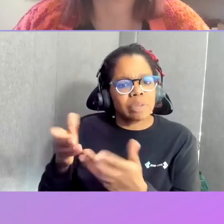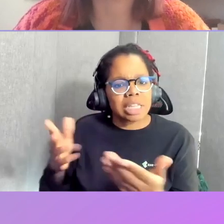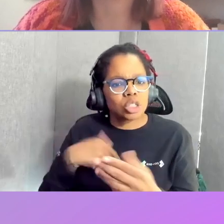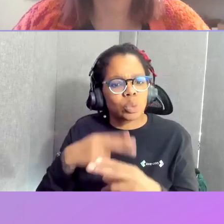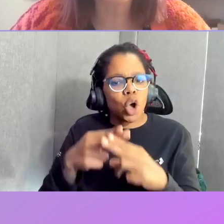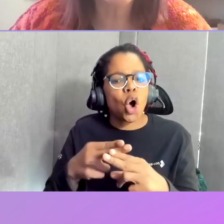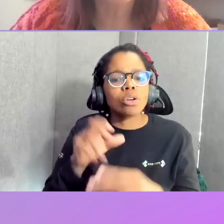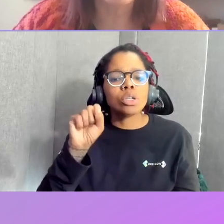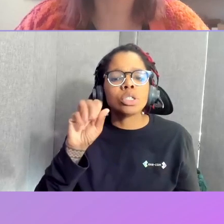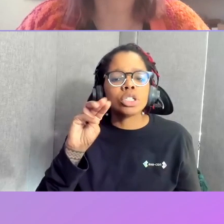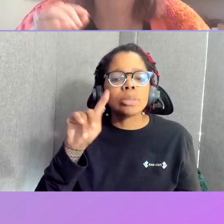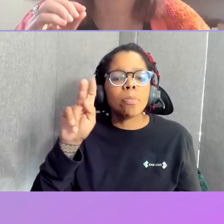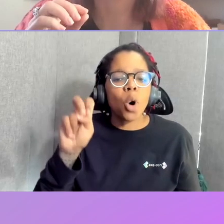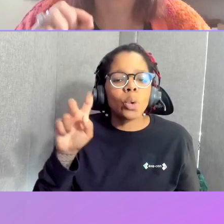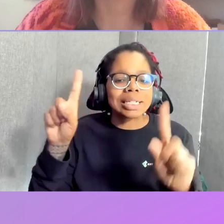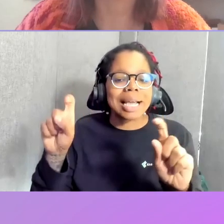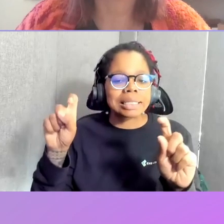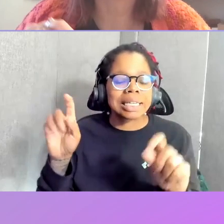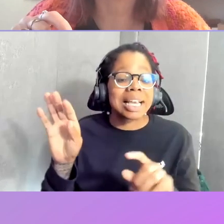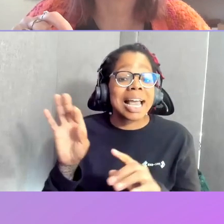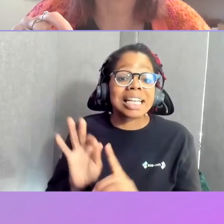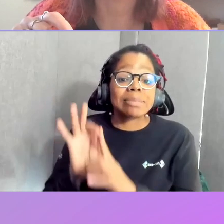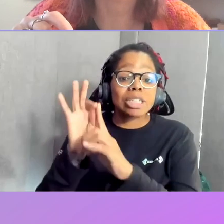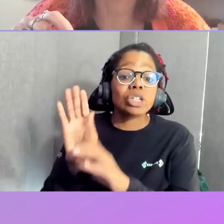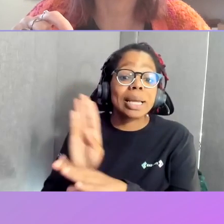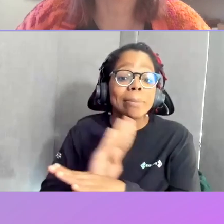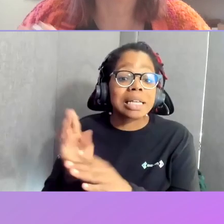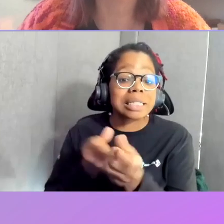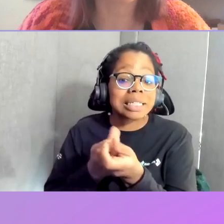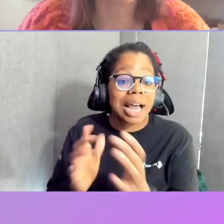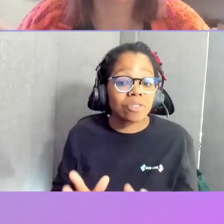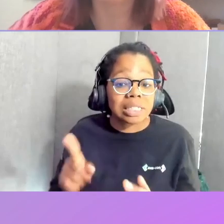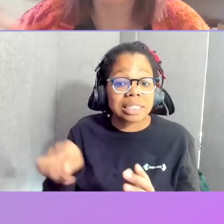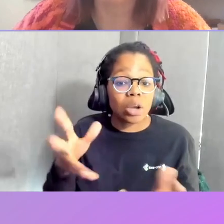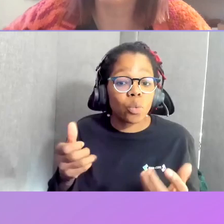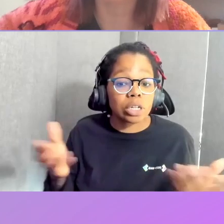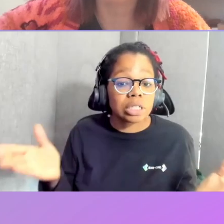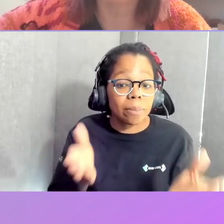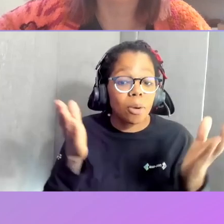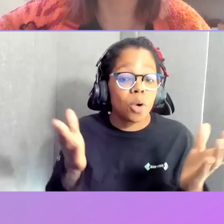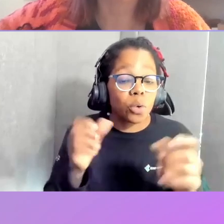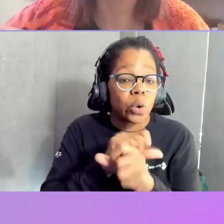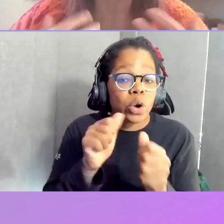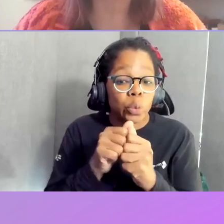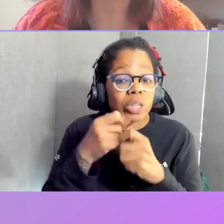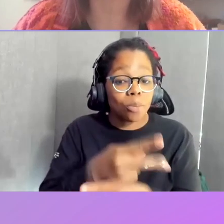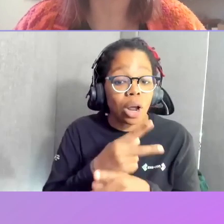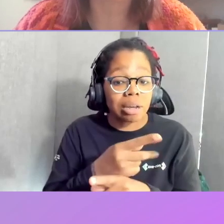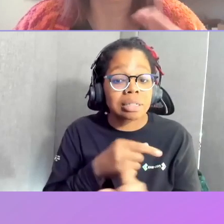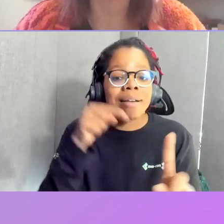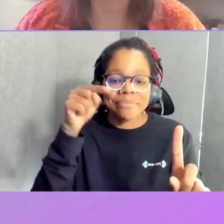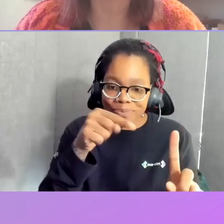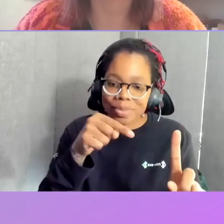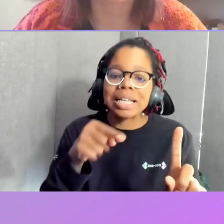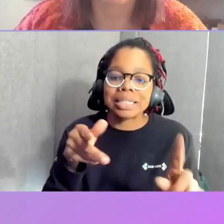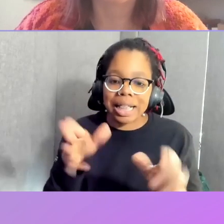smoke tests, especially business advocates who are looking to promote and work with a product. This gives them